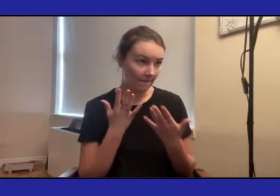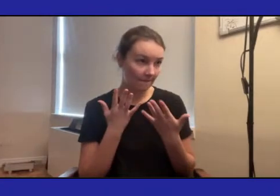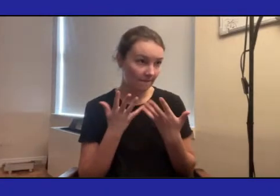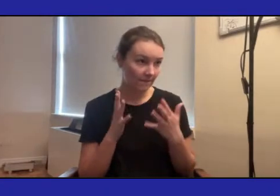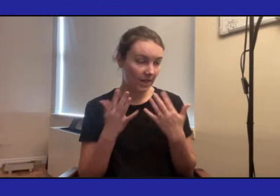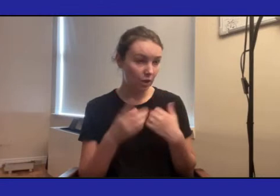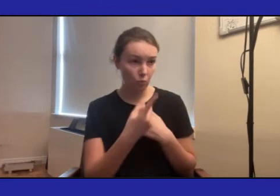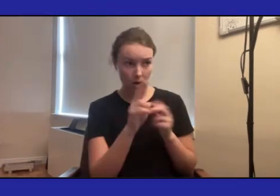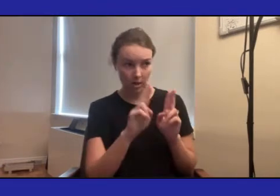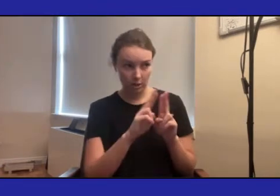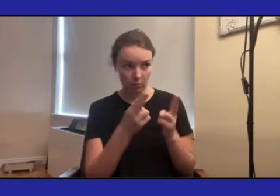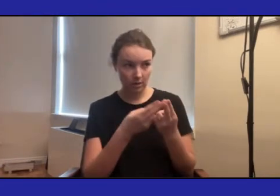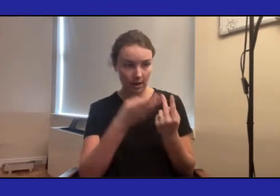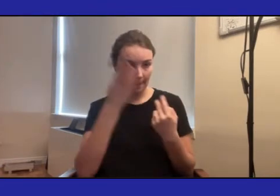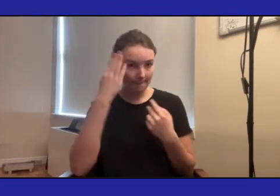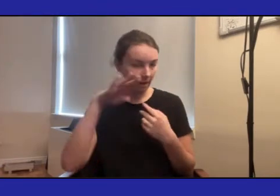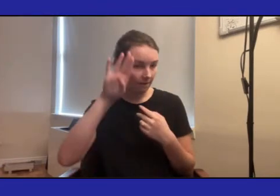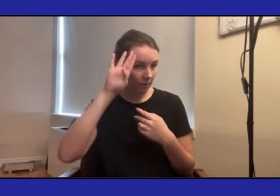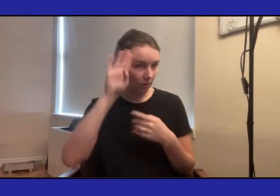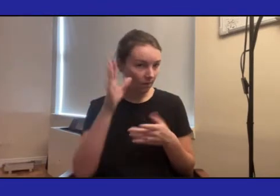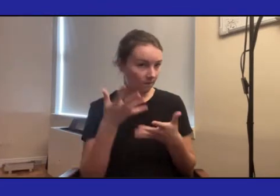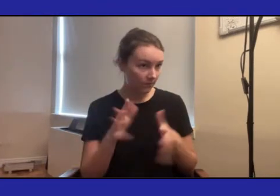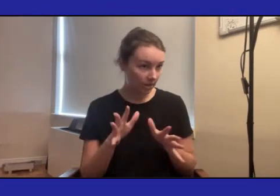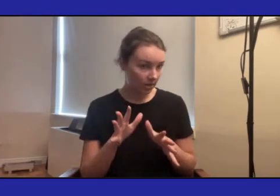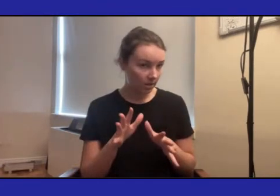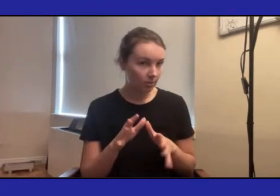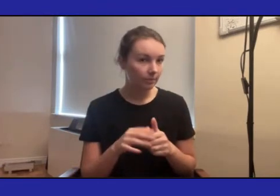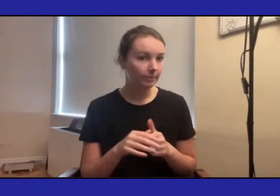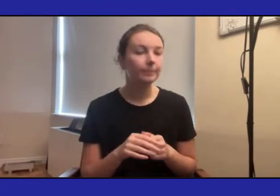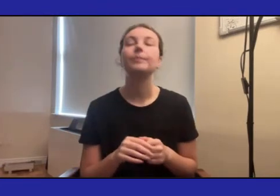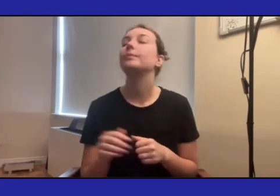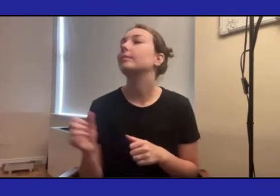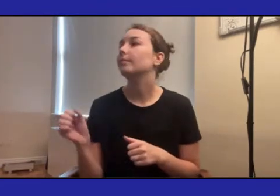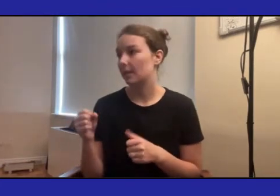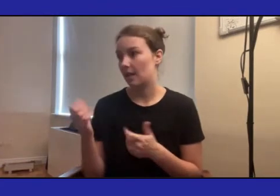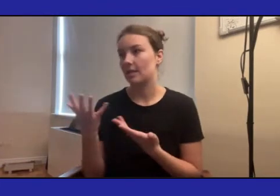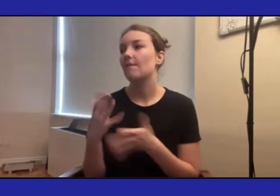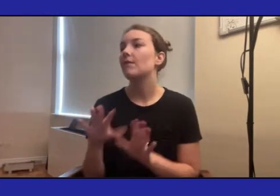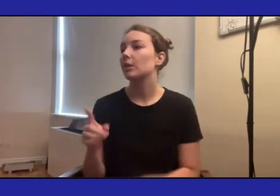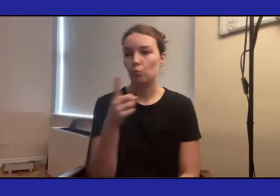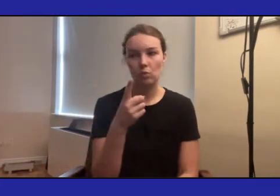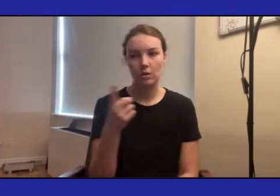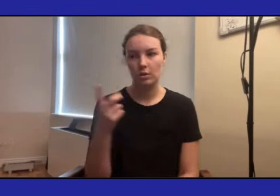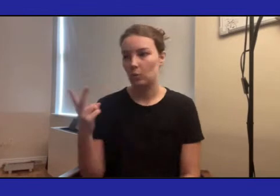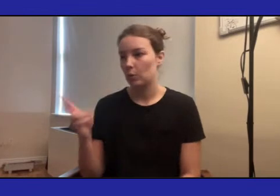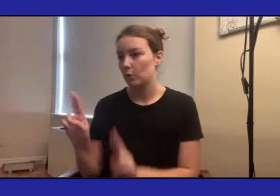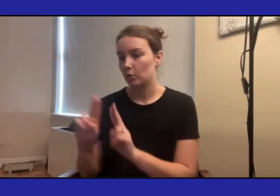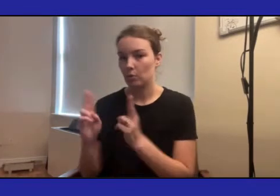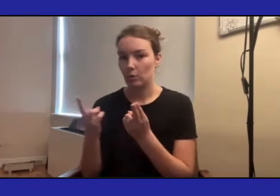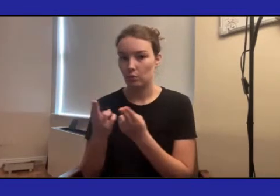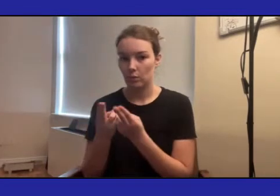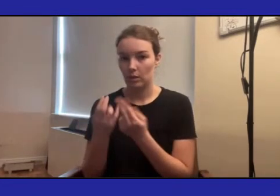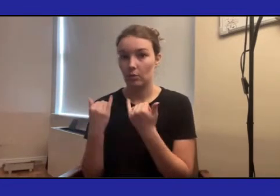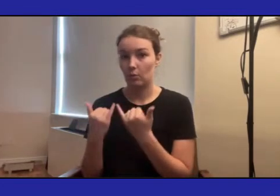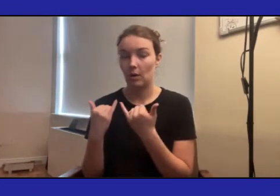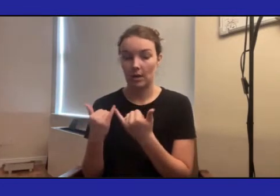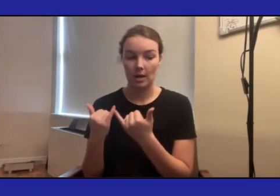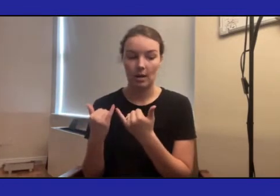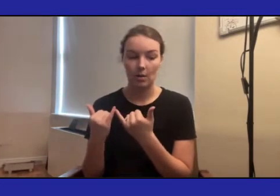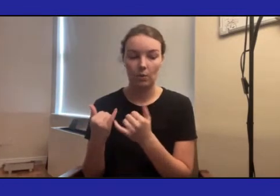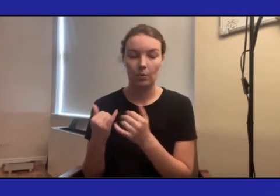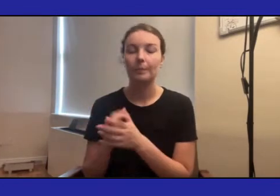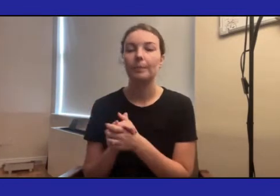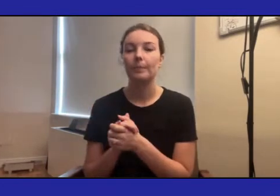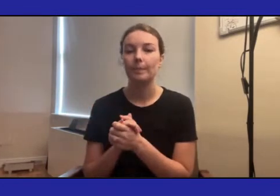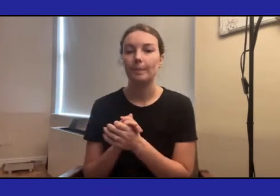so far, 18 North or? We have completed 1 or 2 units to date using our JOCS contractors. So